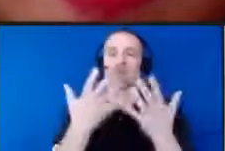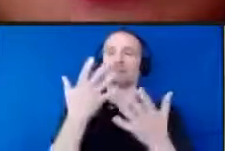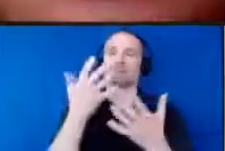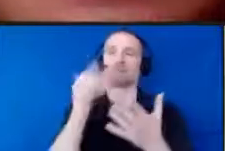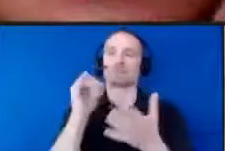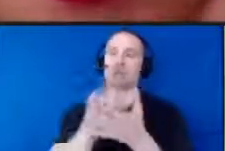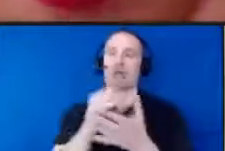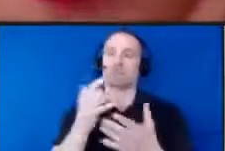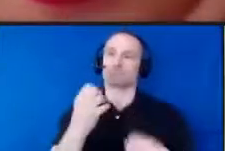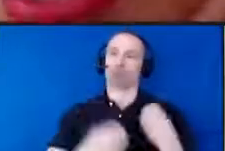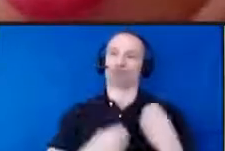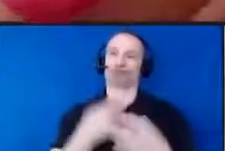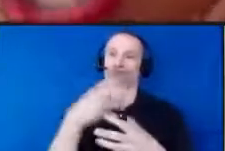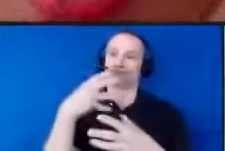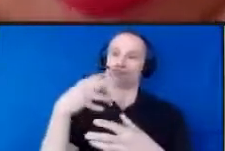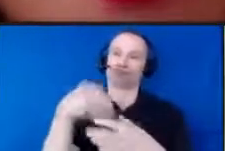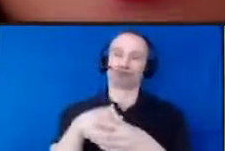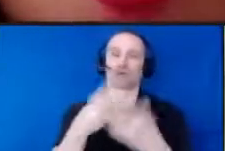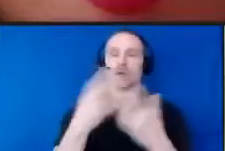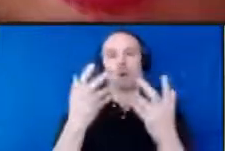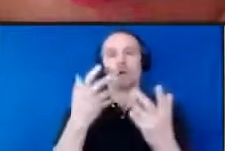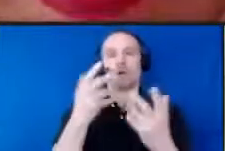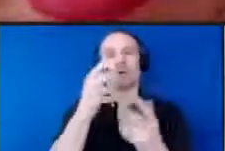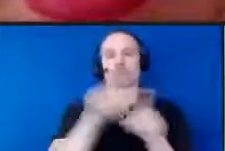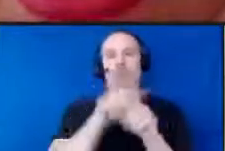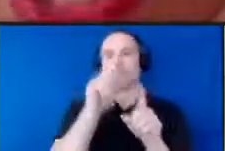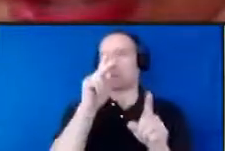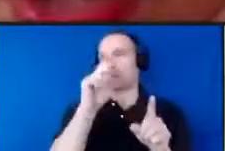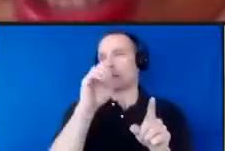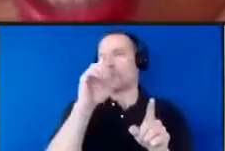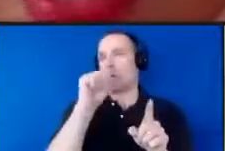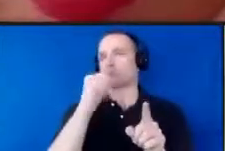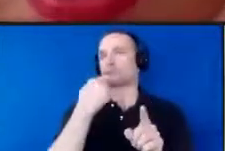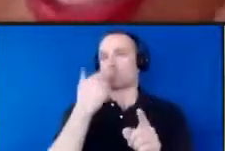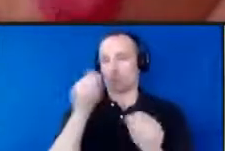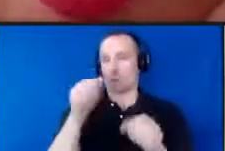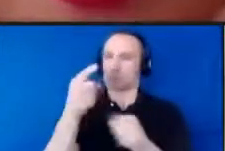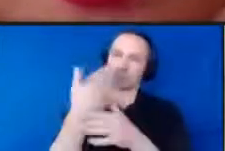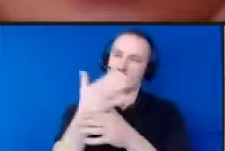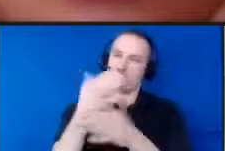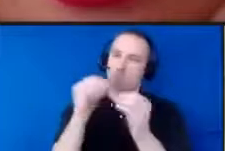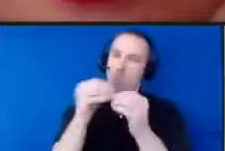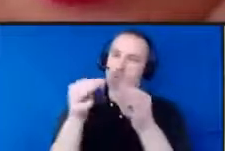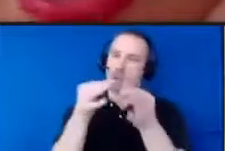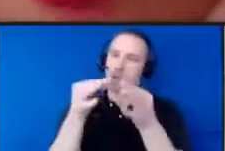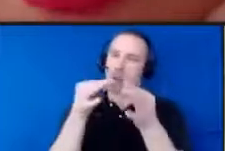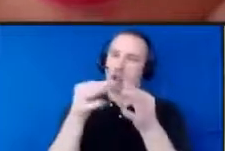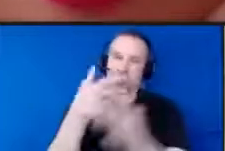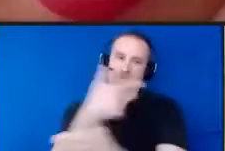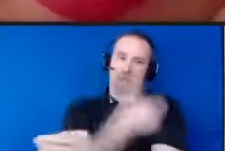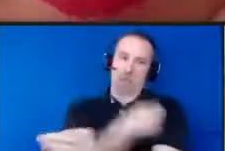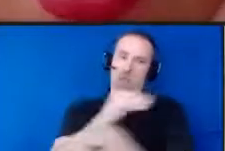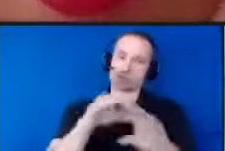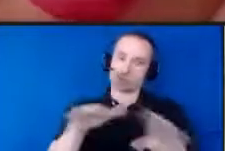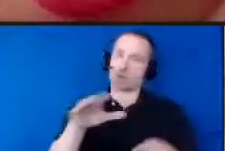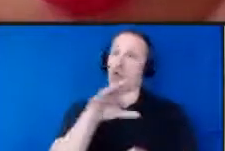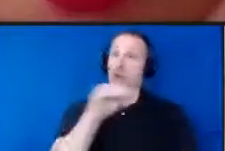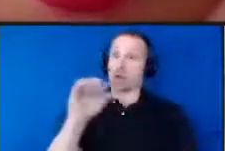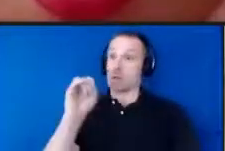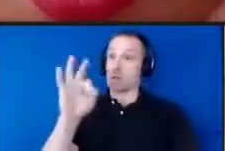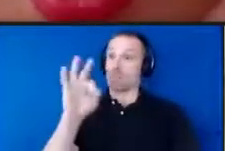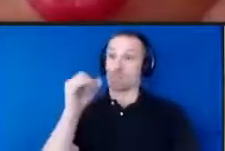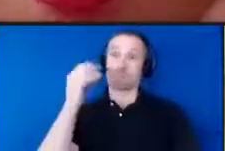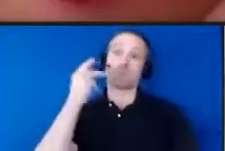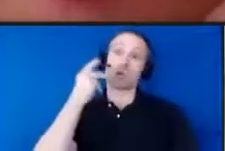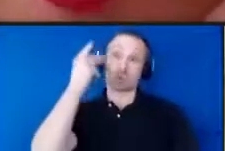in the beginning also, can you share a little bit more about vaccines in children and help parents understand how safe their kids are at